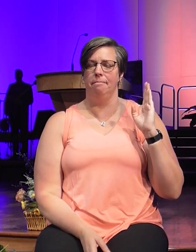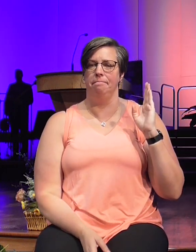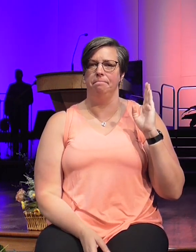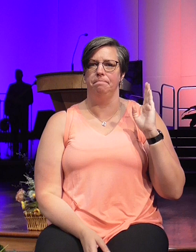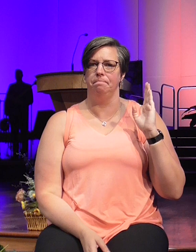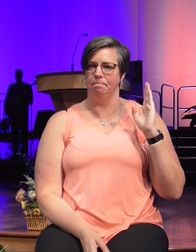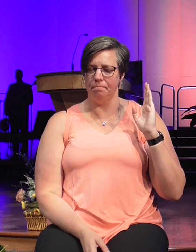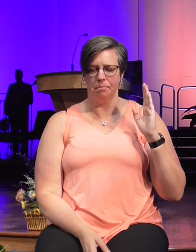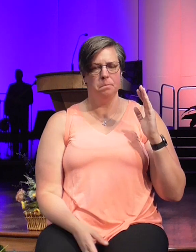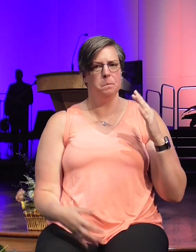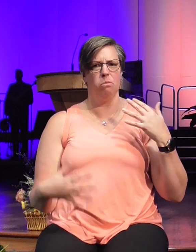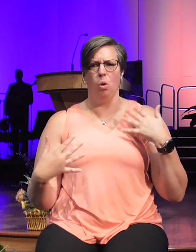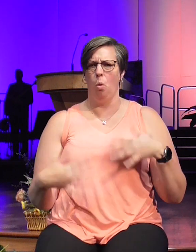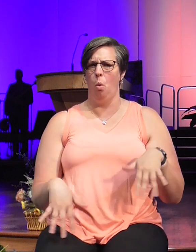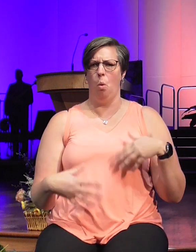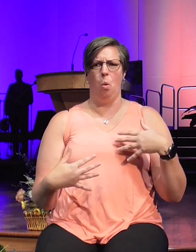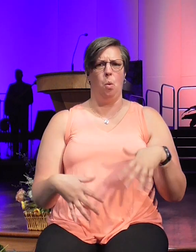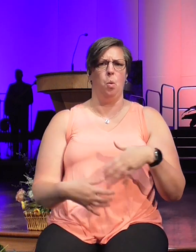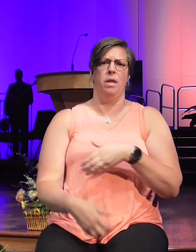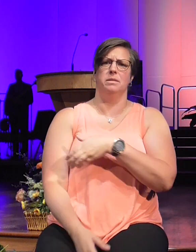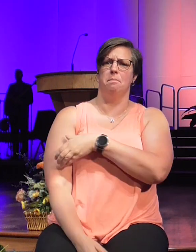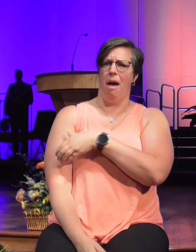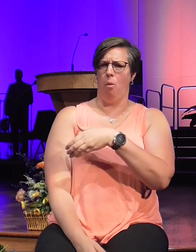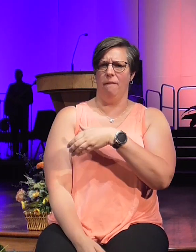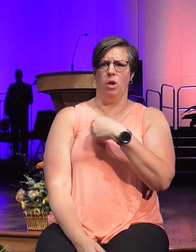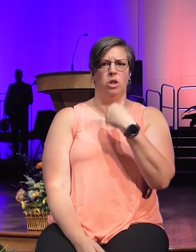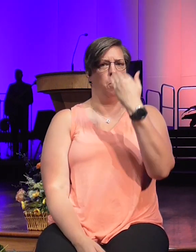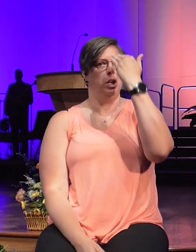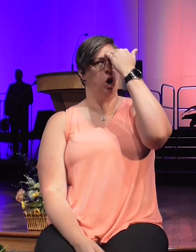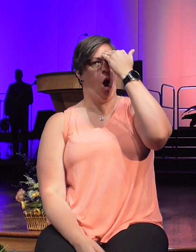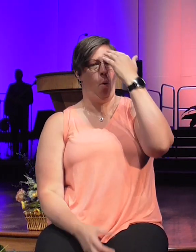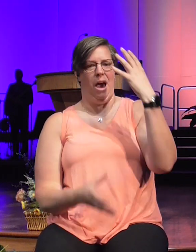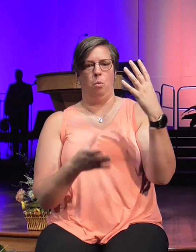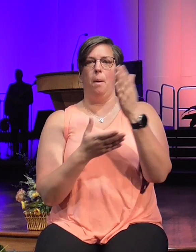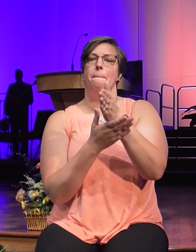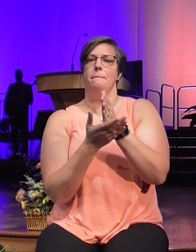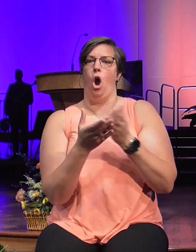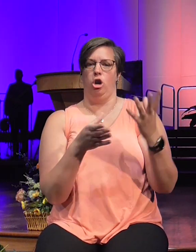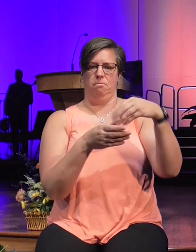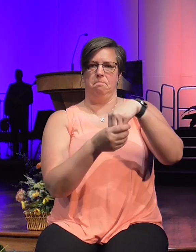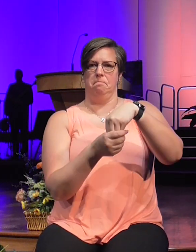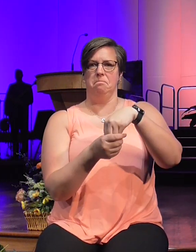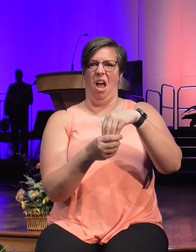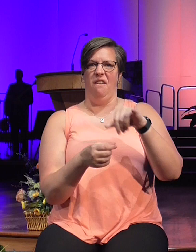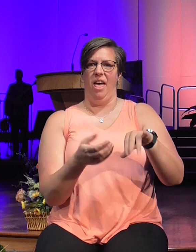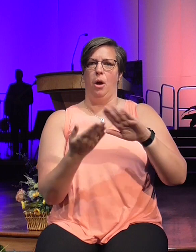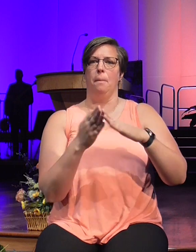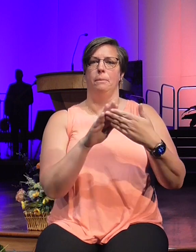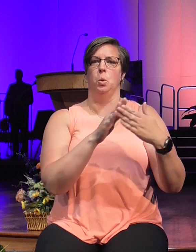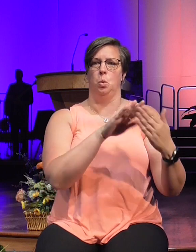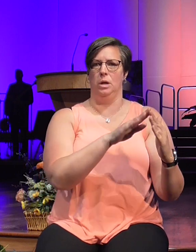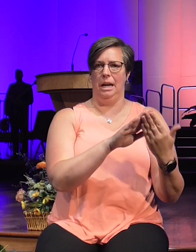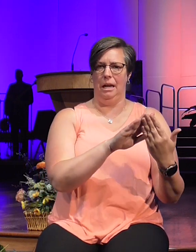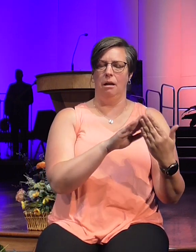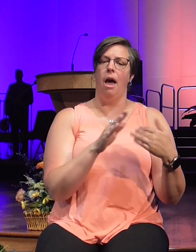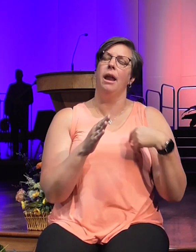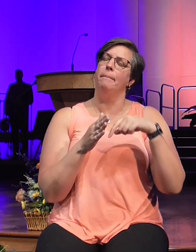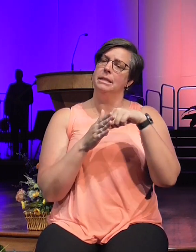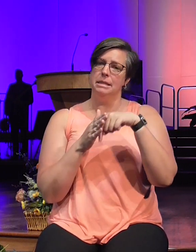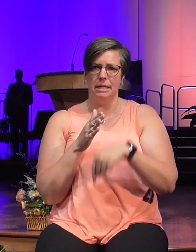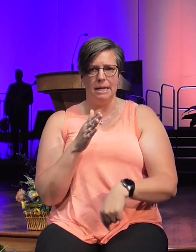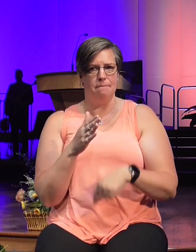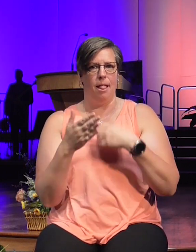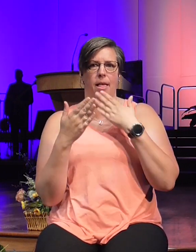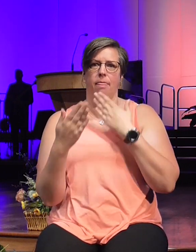It is such a powerful thing to know and to be part of such a community. And I'm so deeply thankful for all